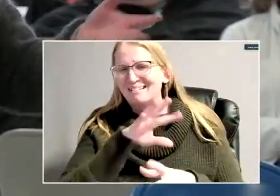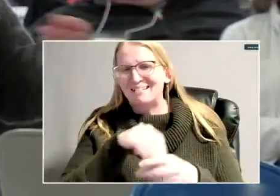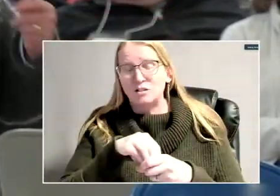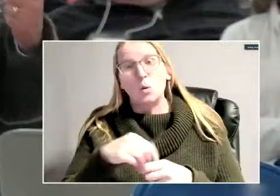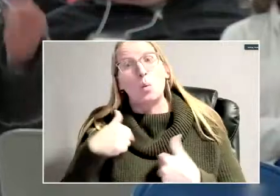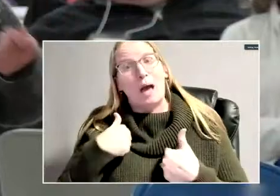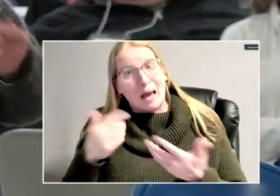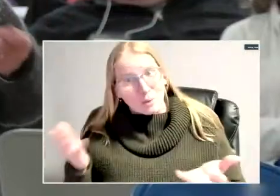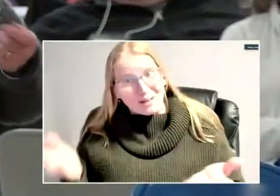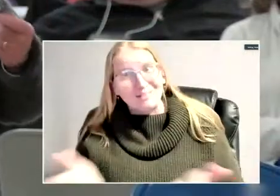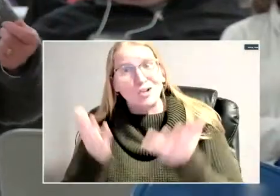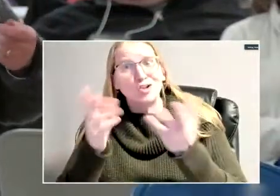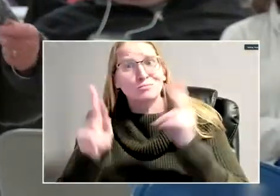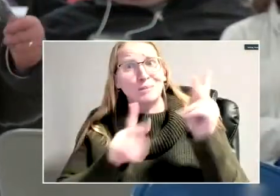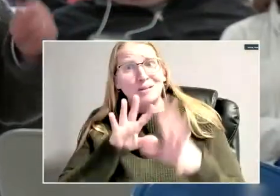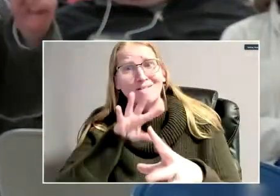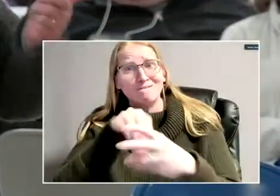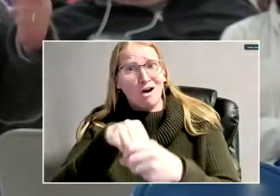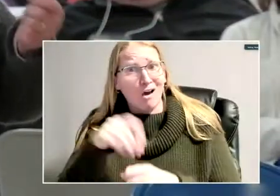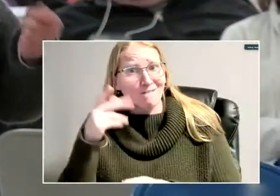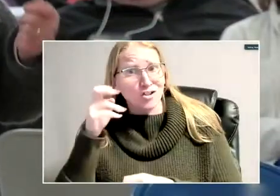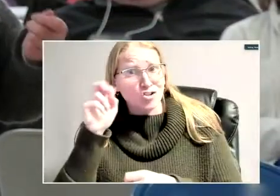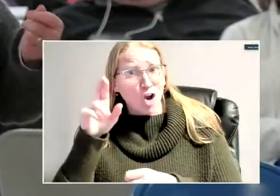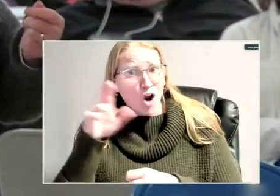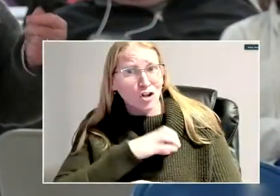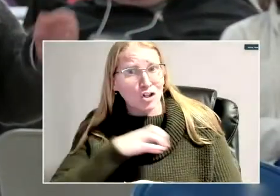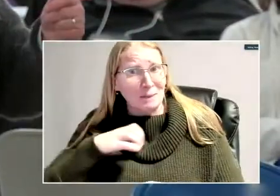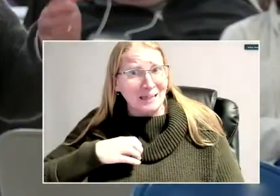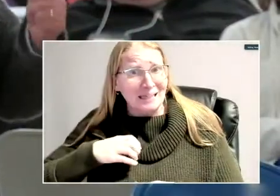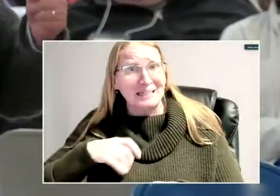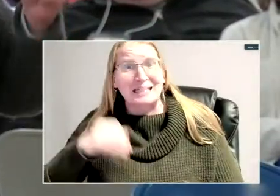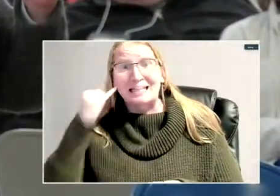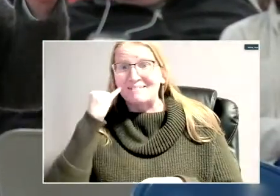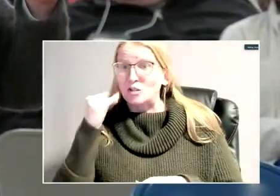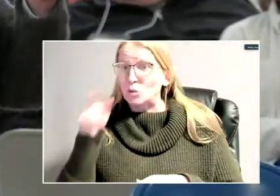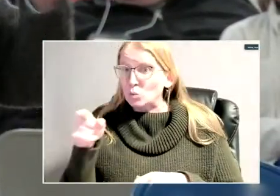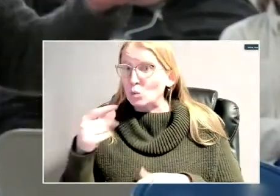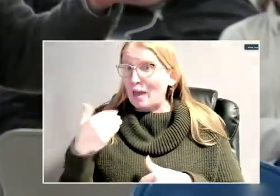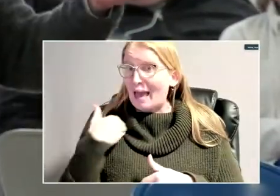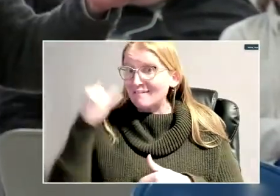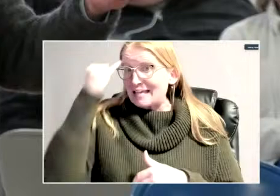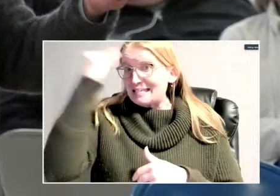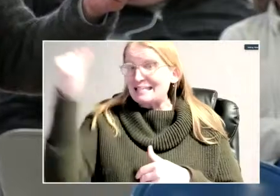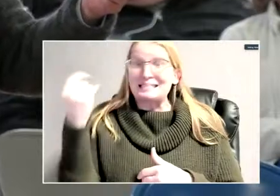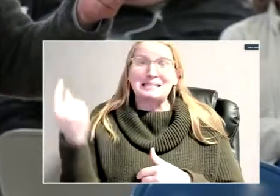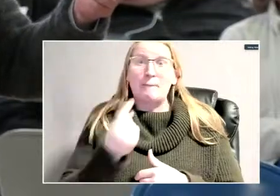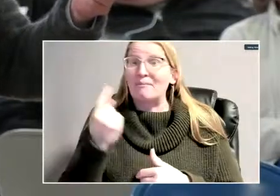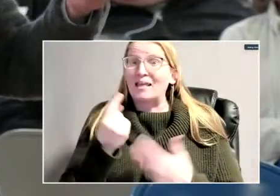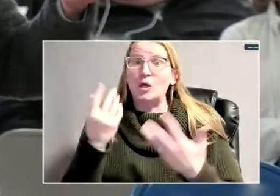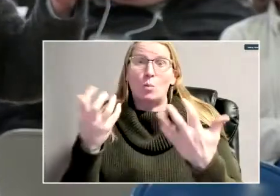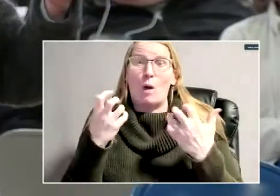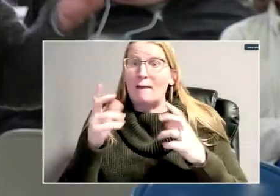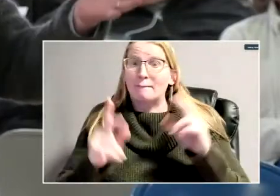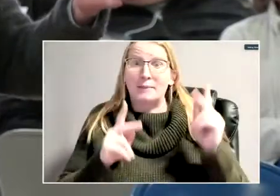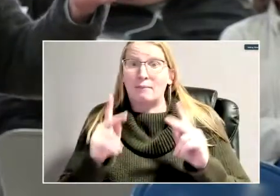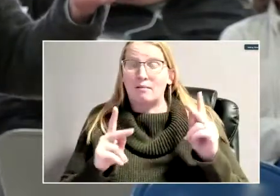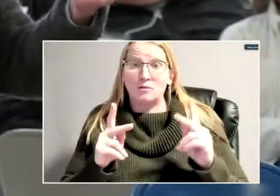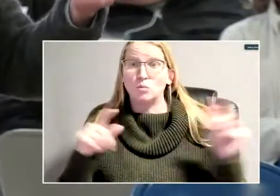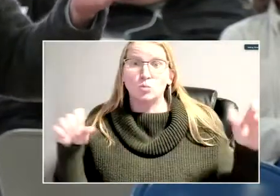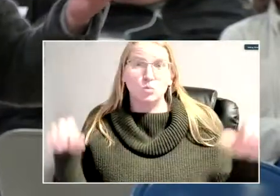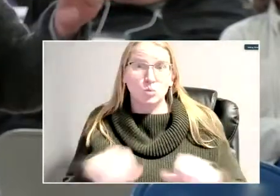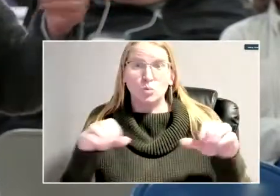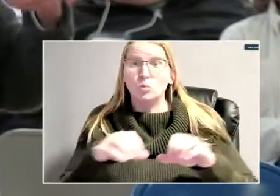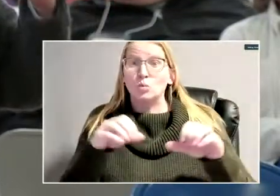commission and if you really have something that you want the town to do then go to the meetings get on